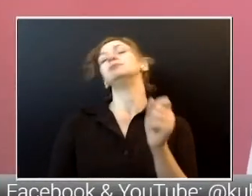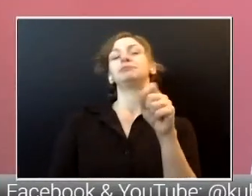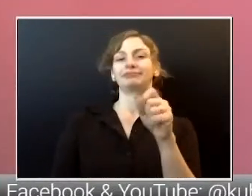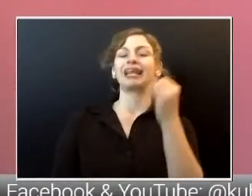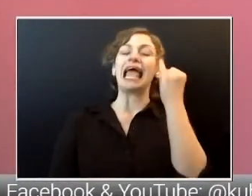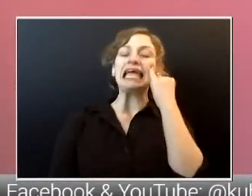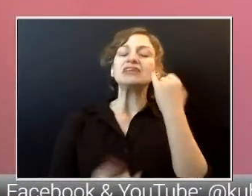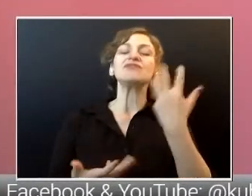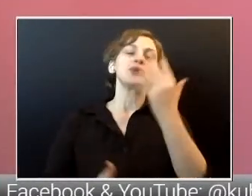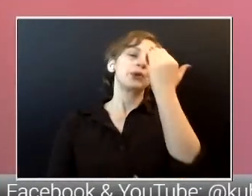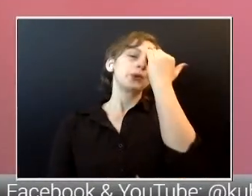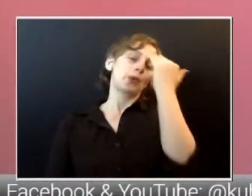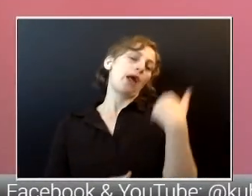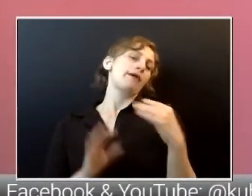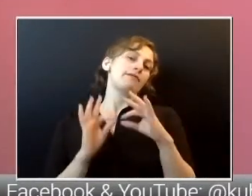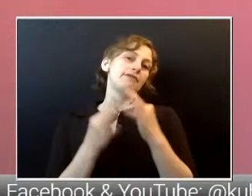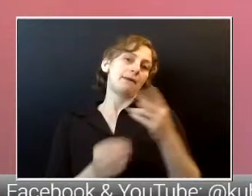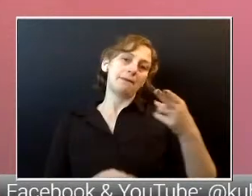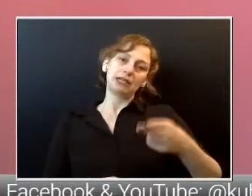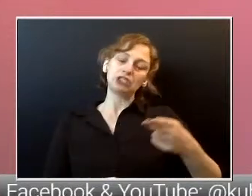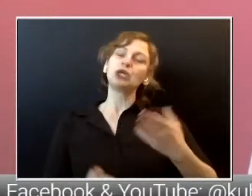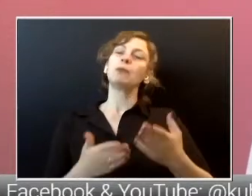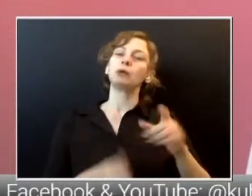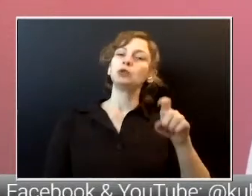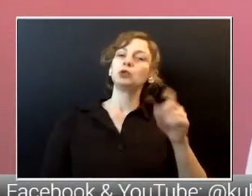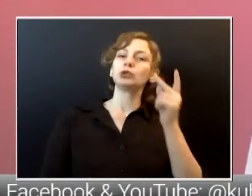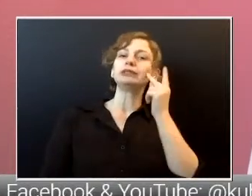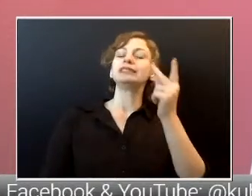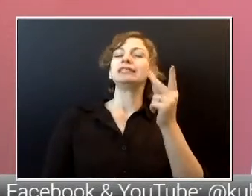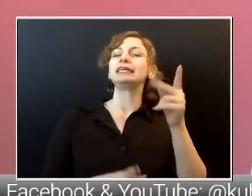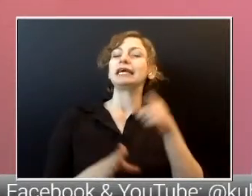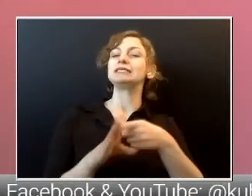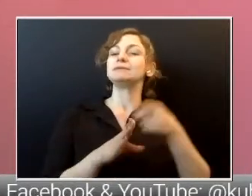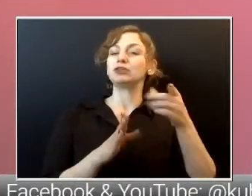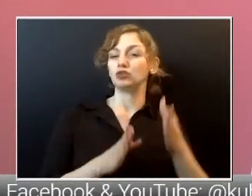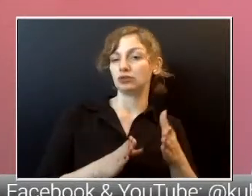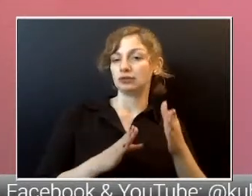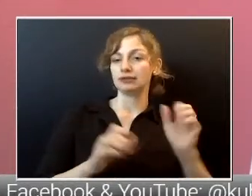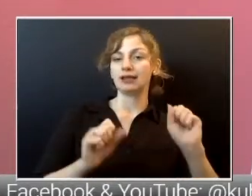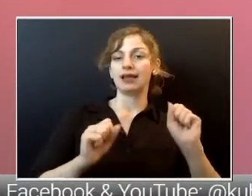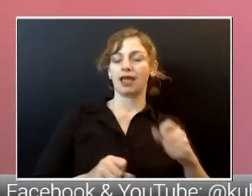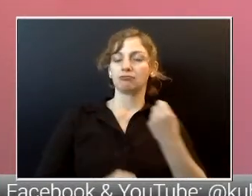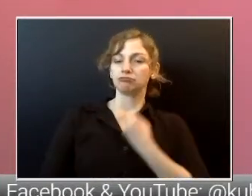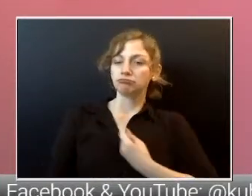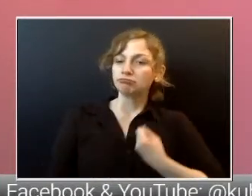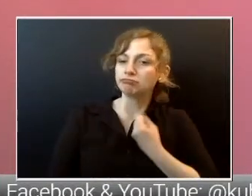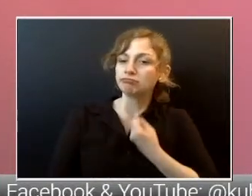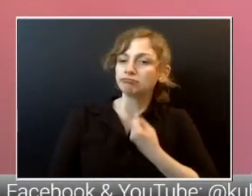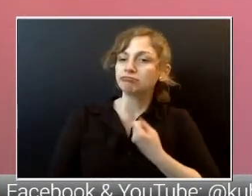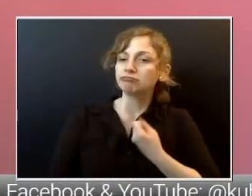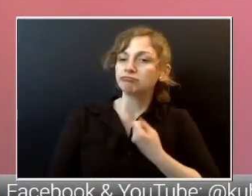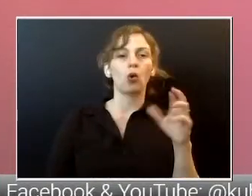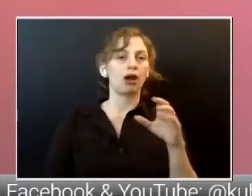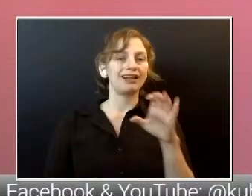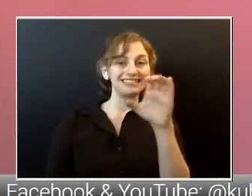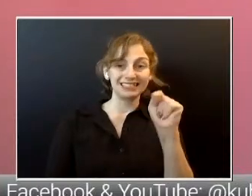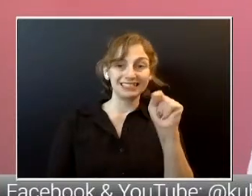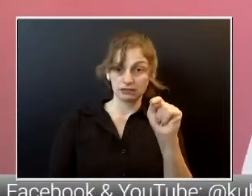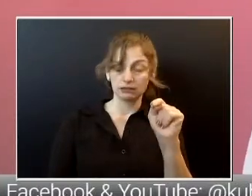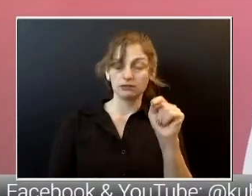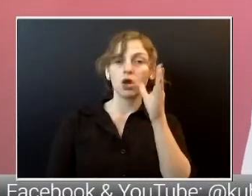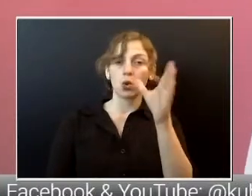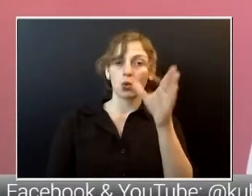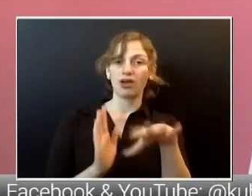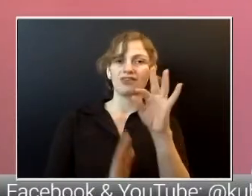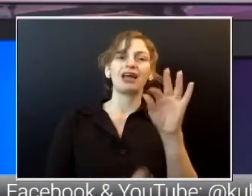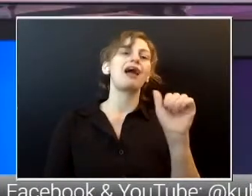history, you probably should see a specialist, and they can get an echocardiogram or a CAT scan, and that'll show an aneurysm, not necessarily